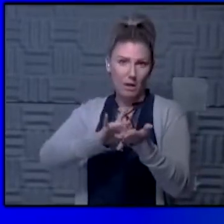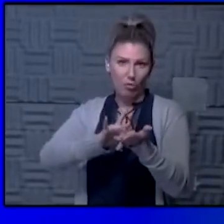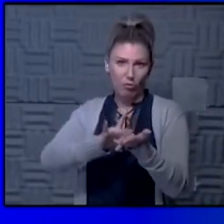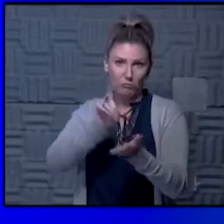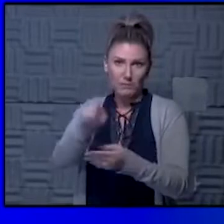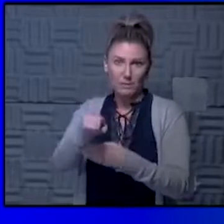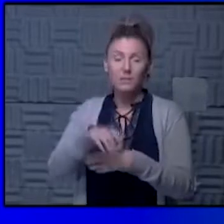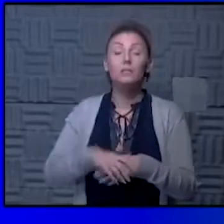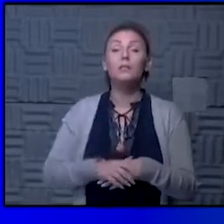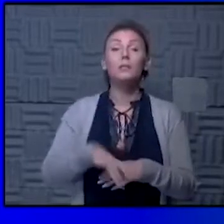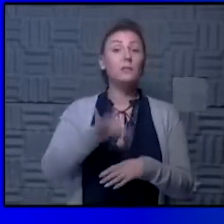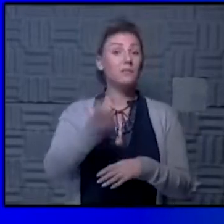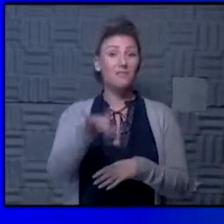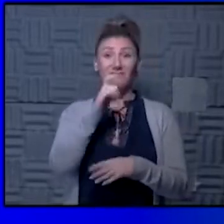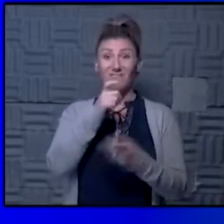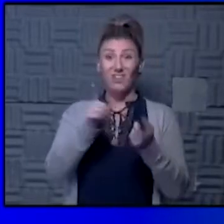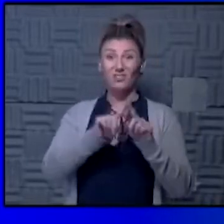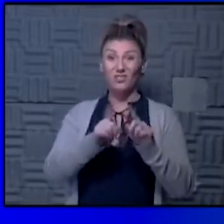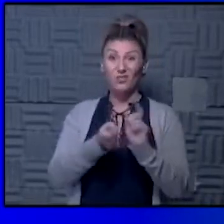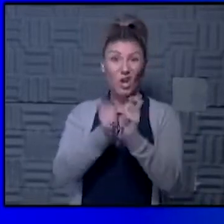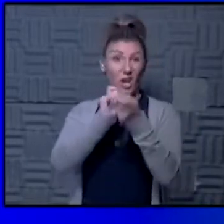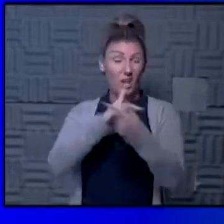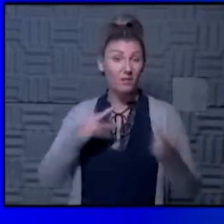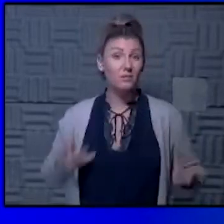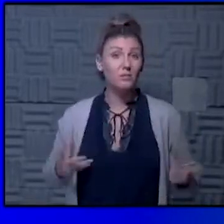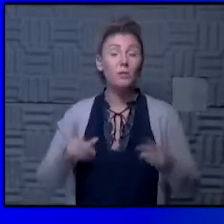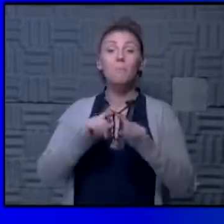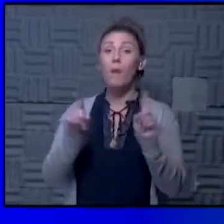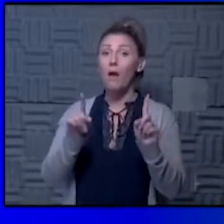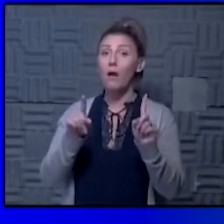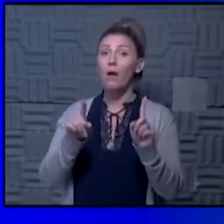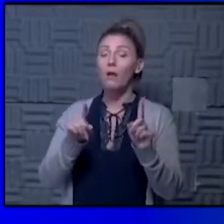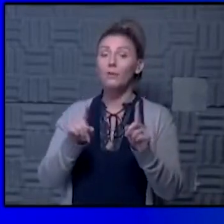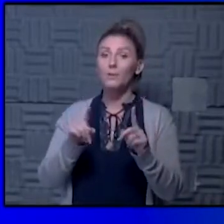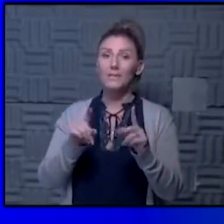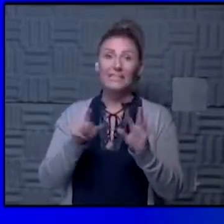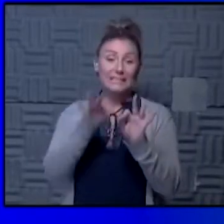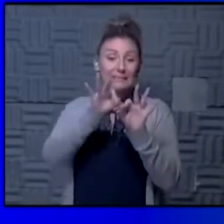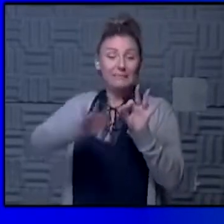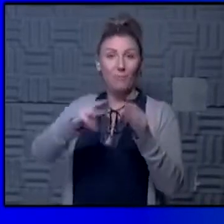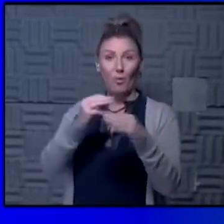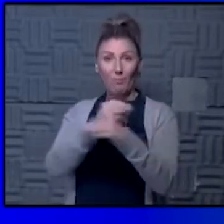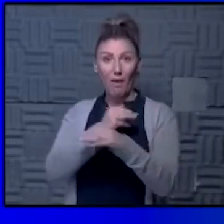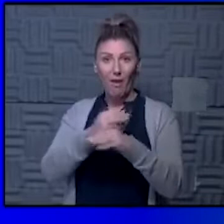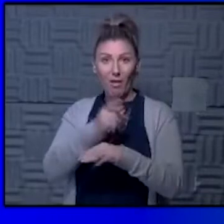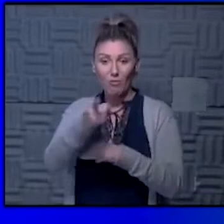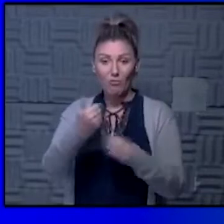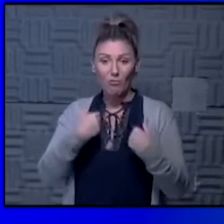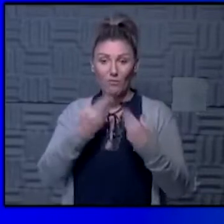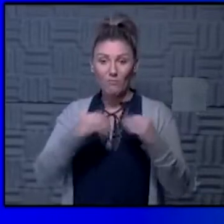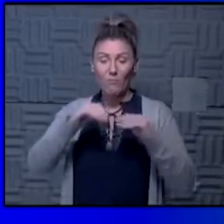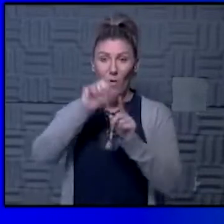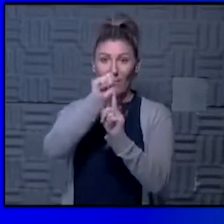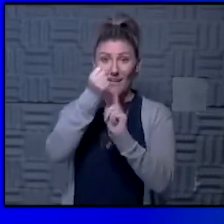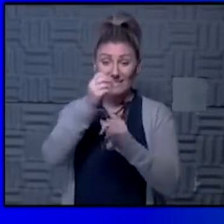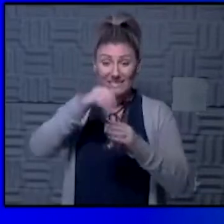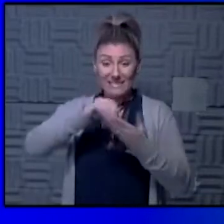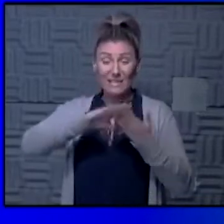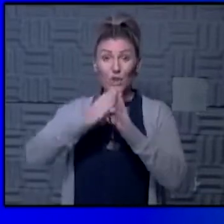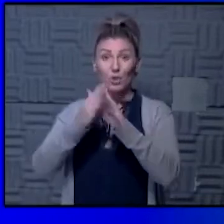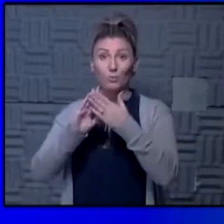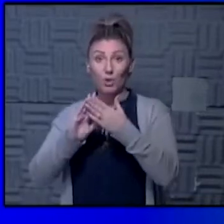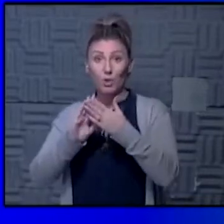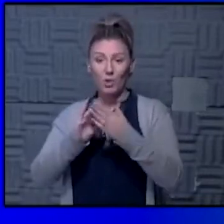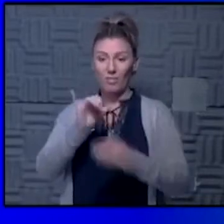whatsoever. That really hasn't changed. However, with simple math, as you have more cases in your community,